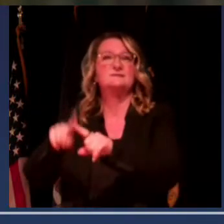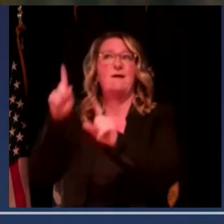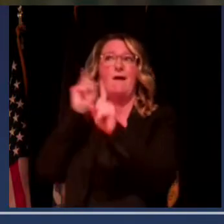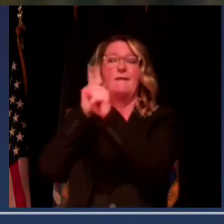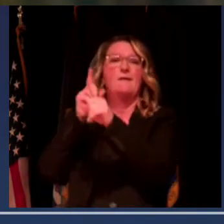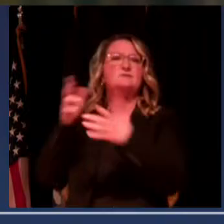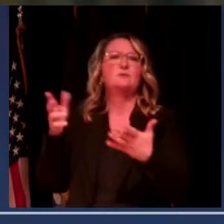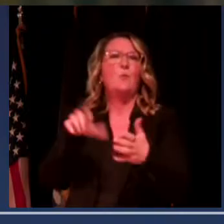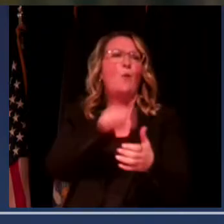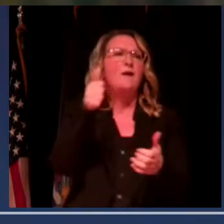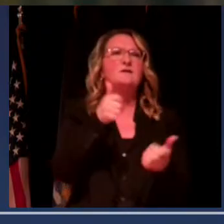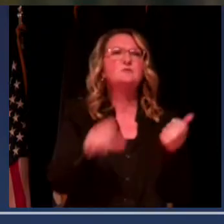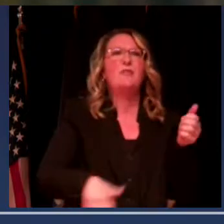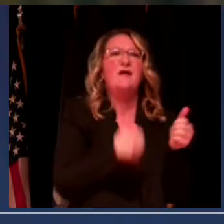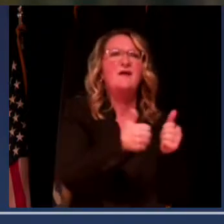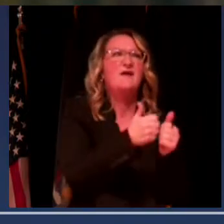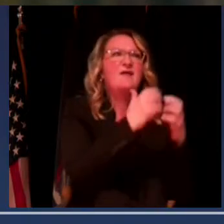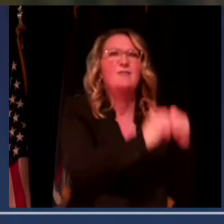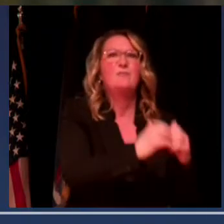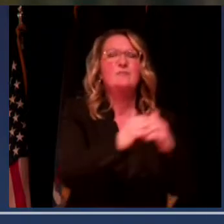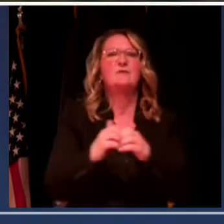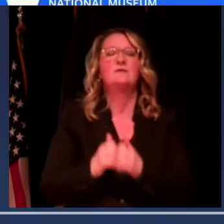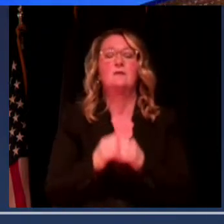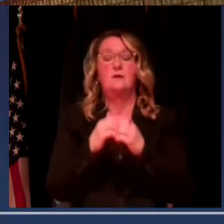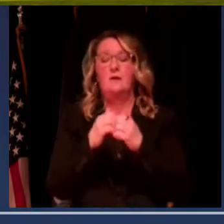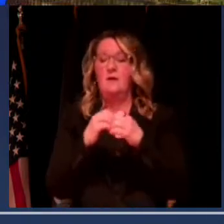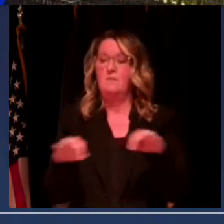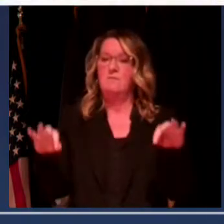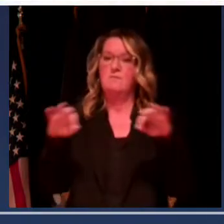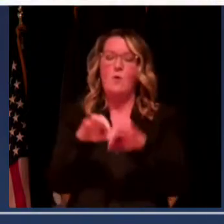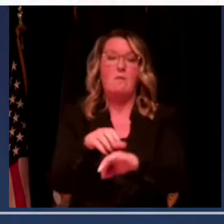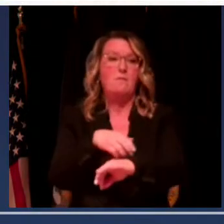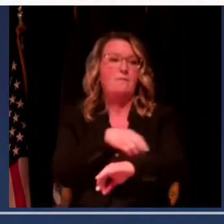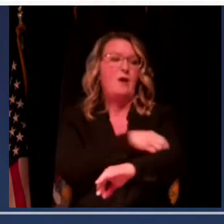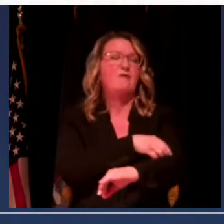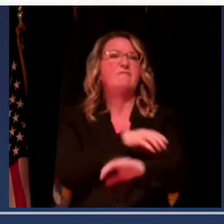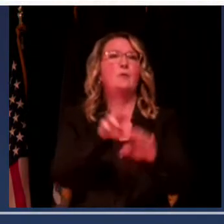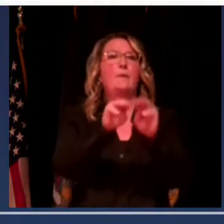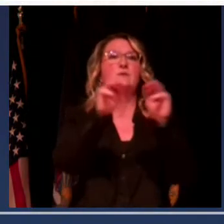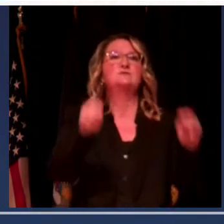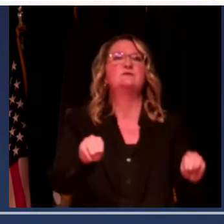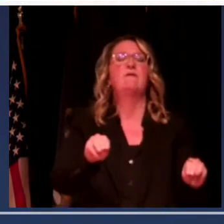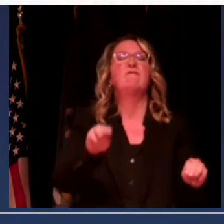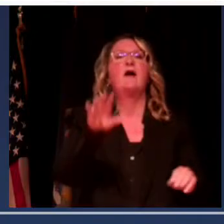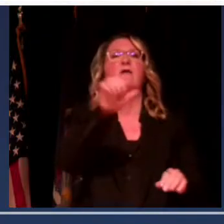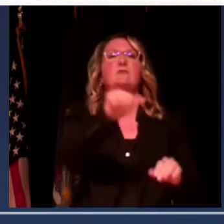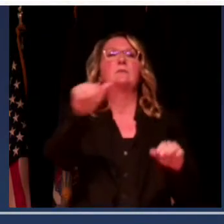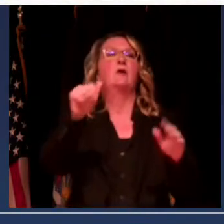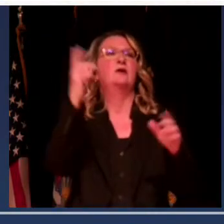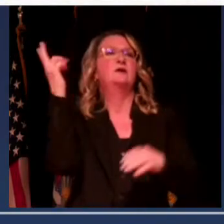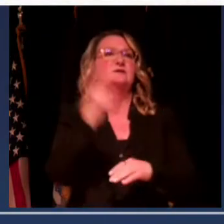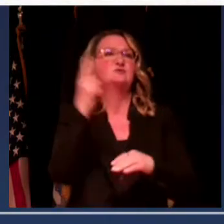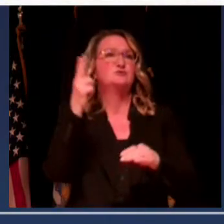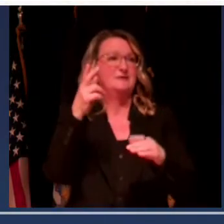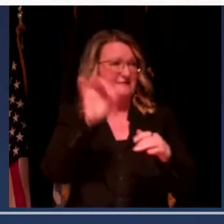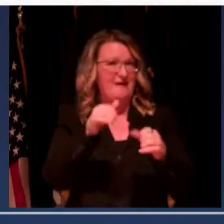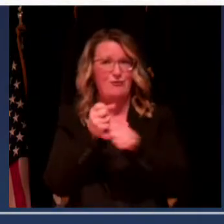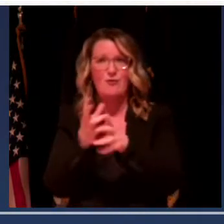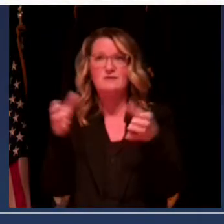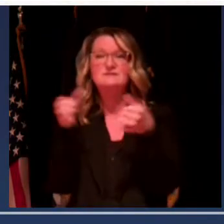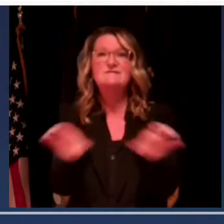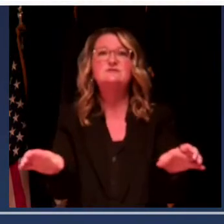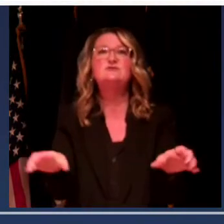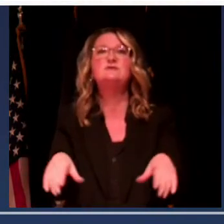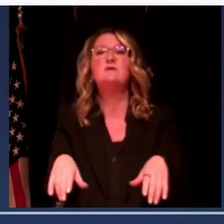after? Is the incredibly important and powerful National Museum of African American History and Culture divisive? Is the